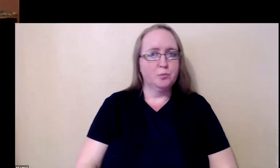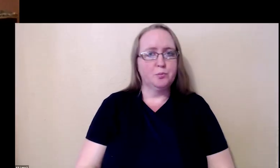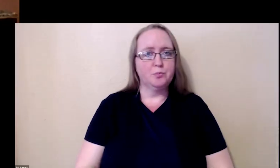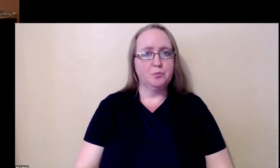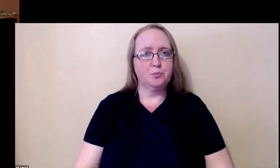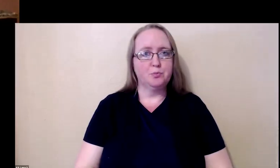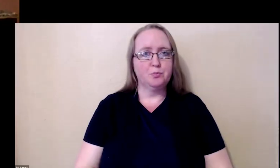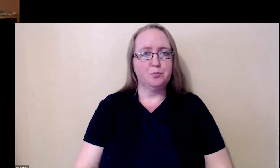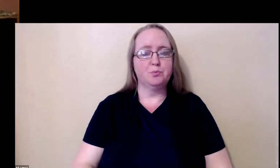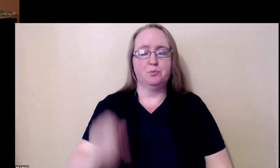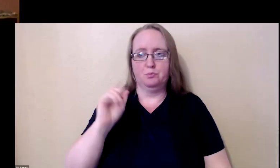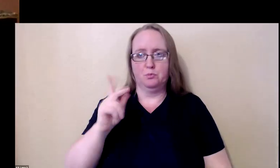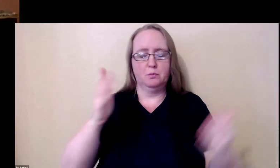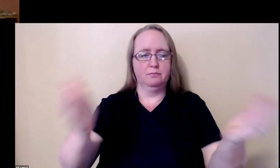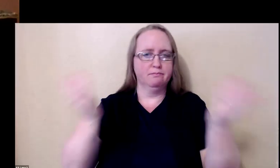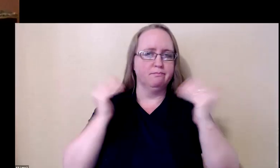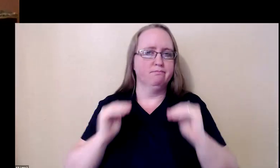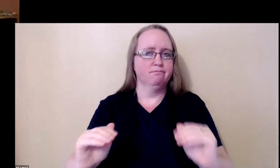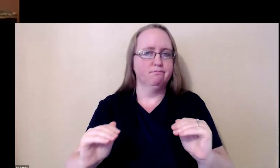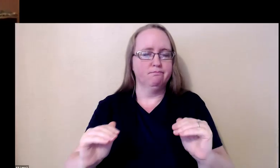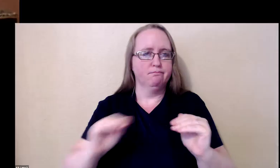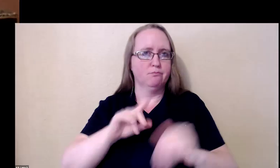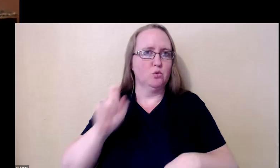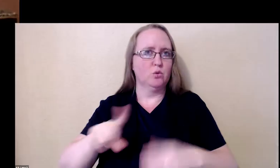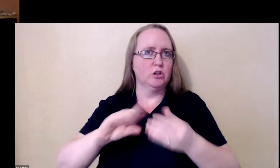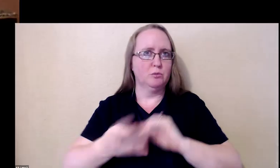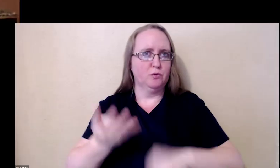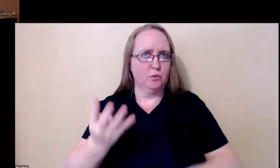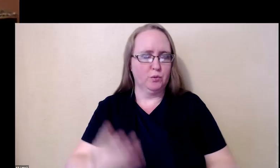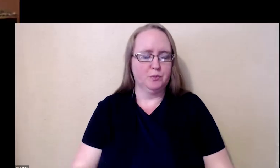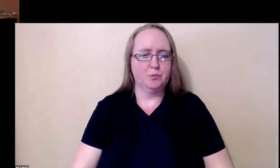Okay, we will move on now to question number 4.